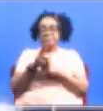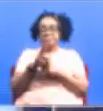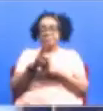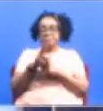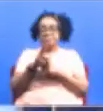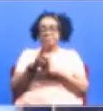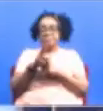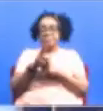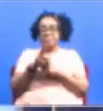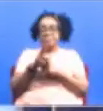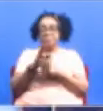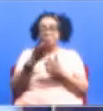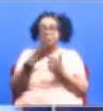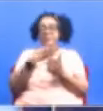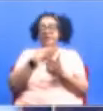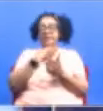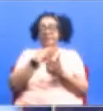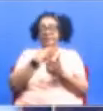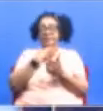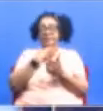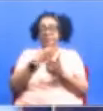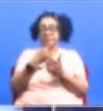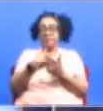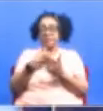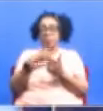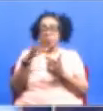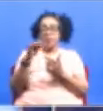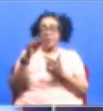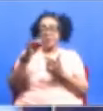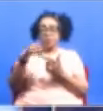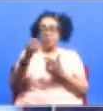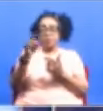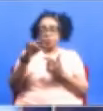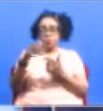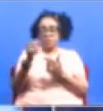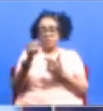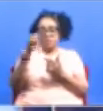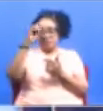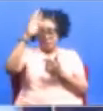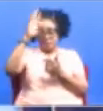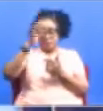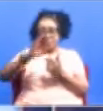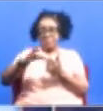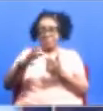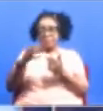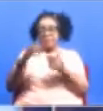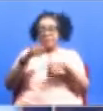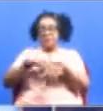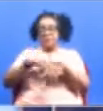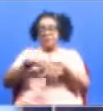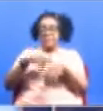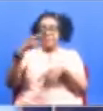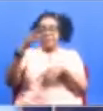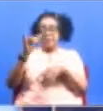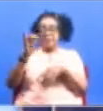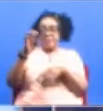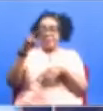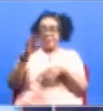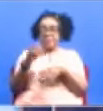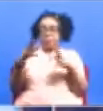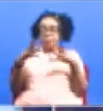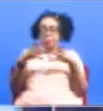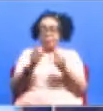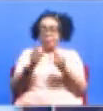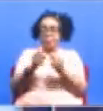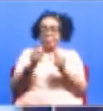Grief has stricken Gwakibwi village in Juja, Kiambu County, after hyenas mauled a 10-year-old boy to death. The